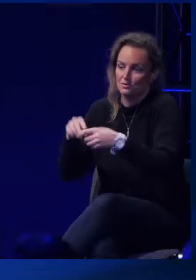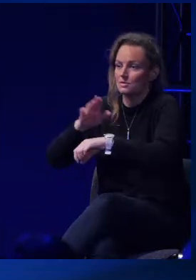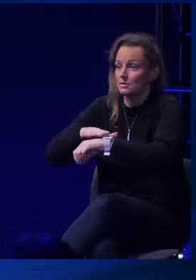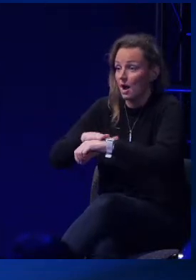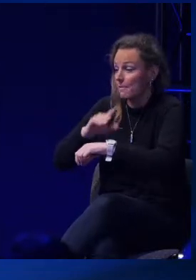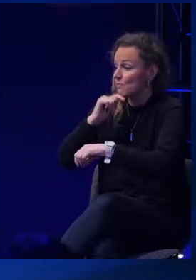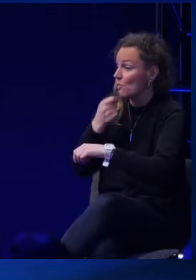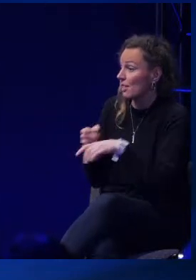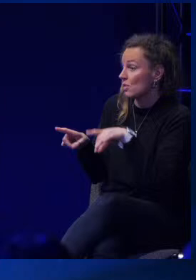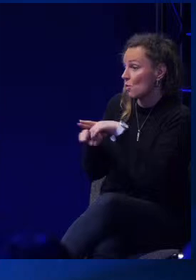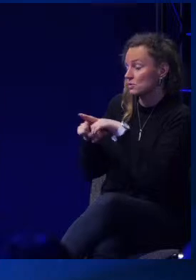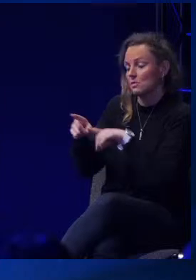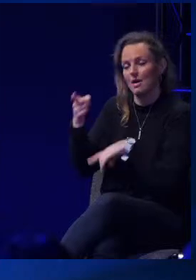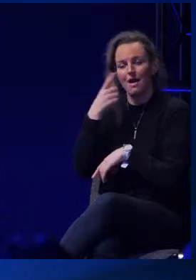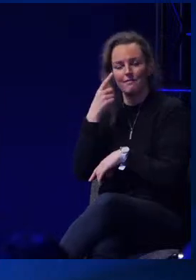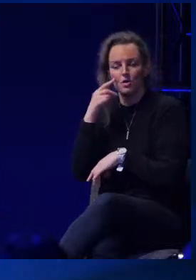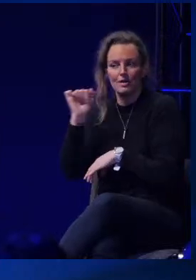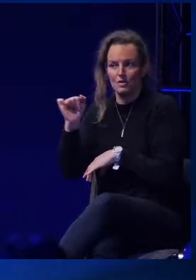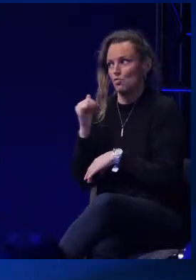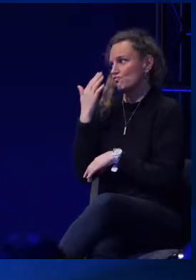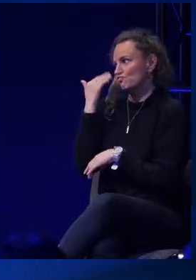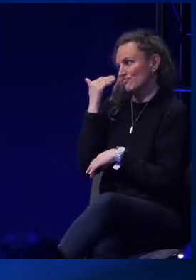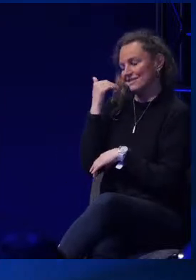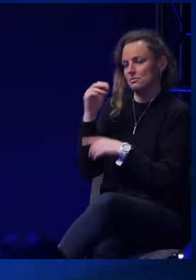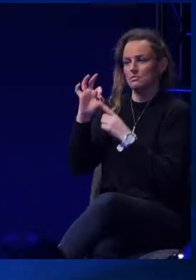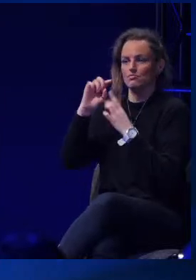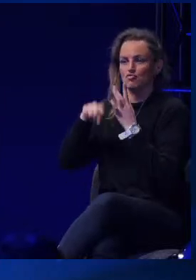your latest project, The End. It's annoying because